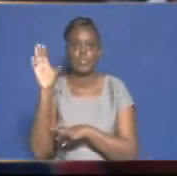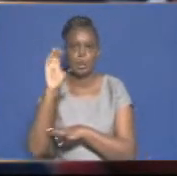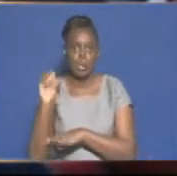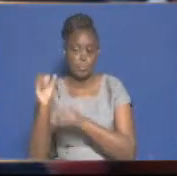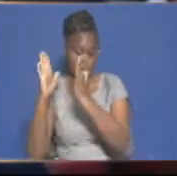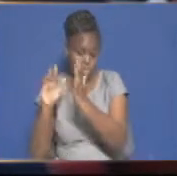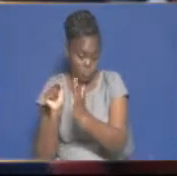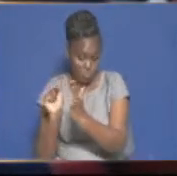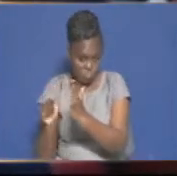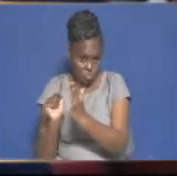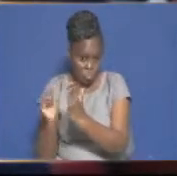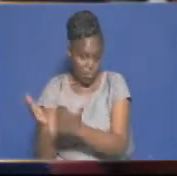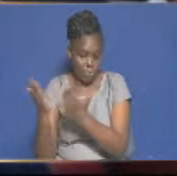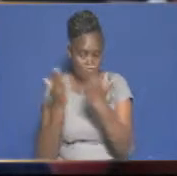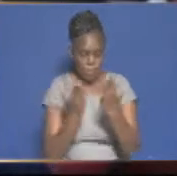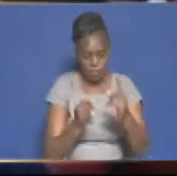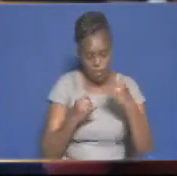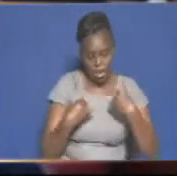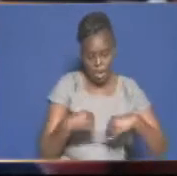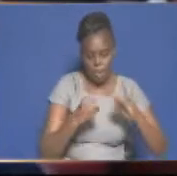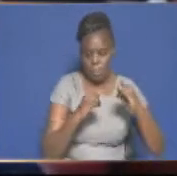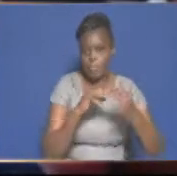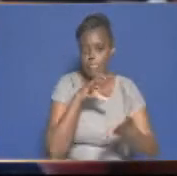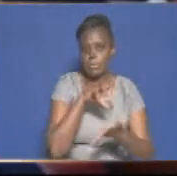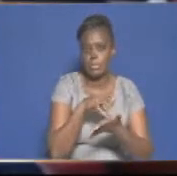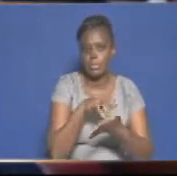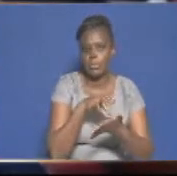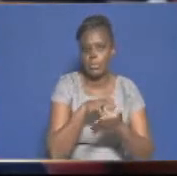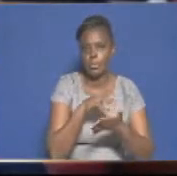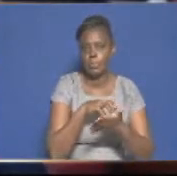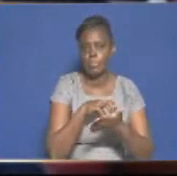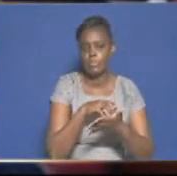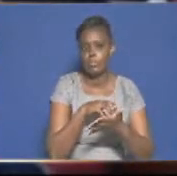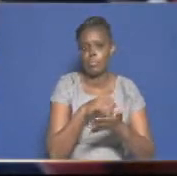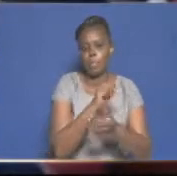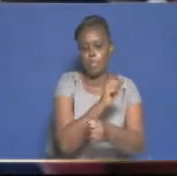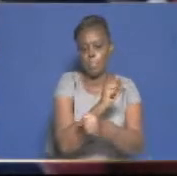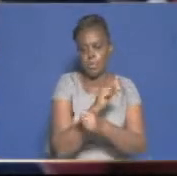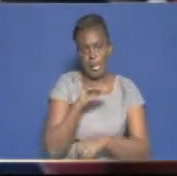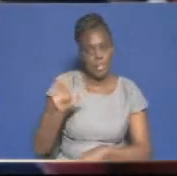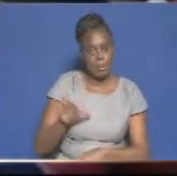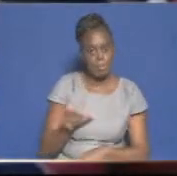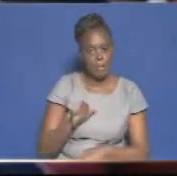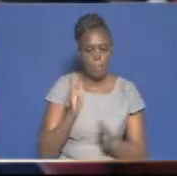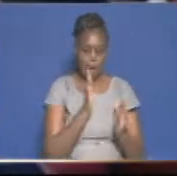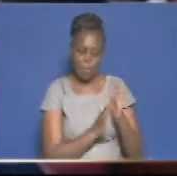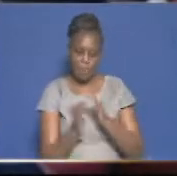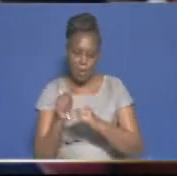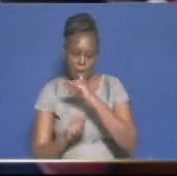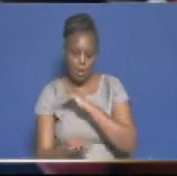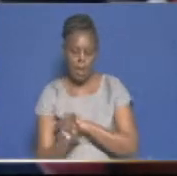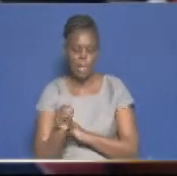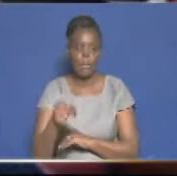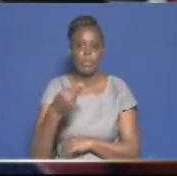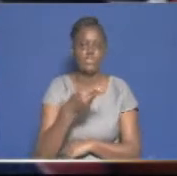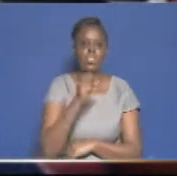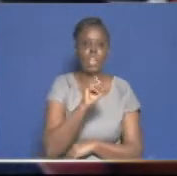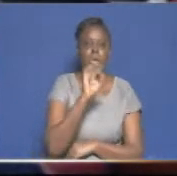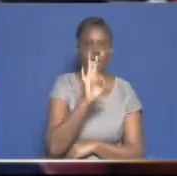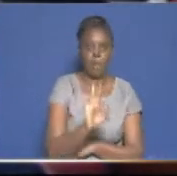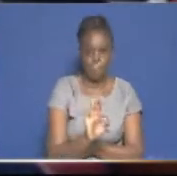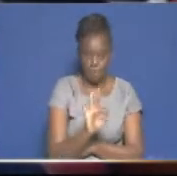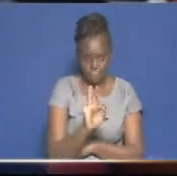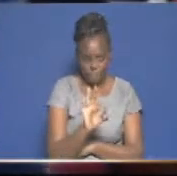Secretary also provide the implementation status of the Linda Mama program under the NHIF since its